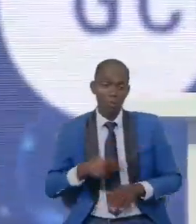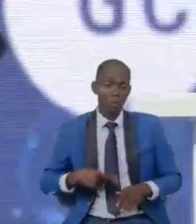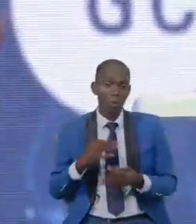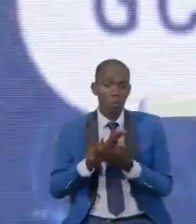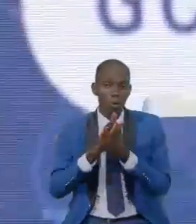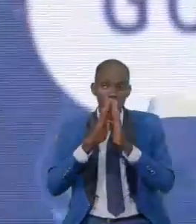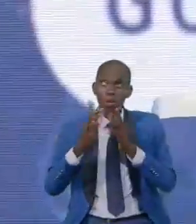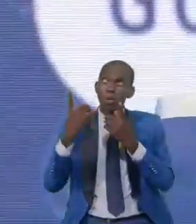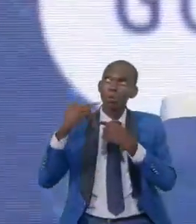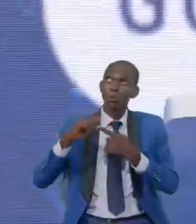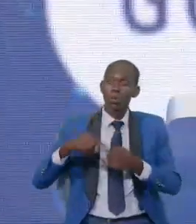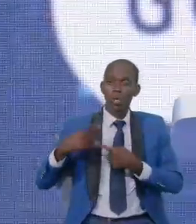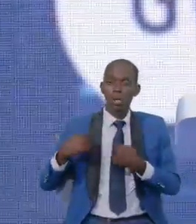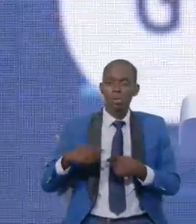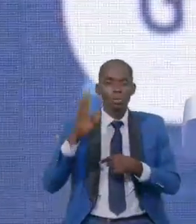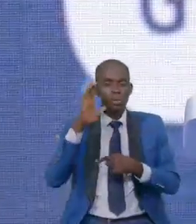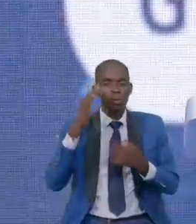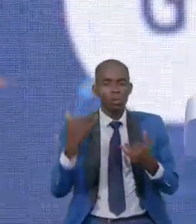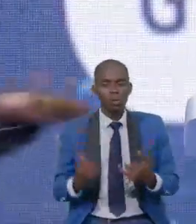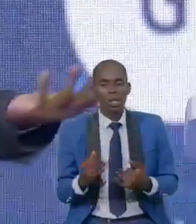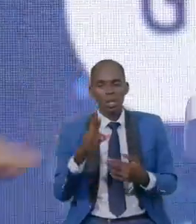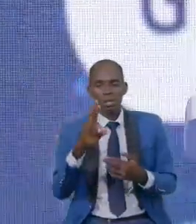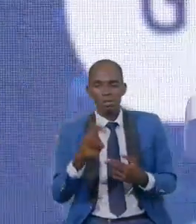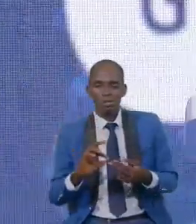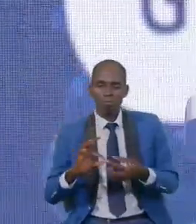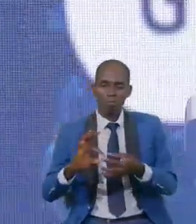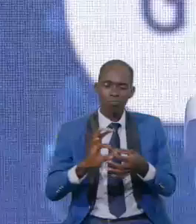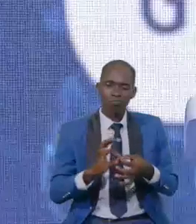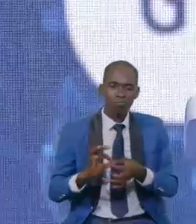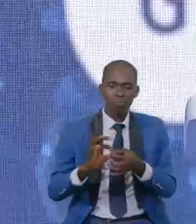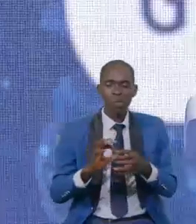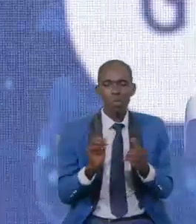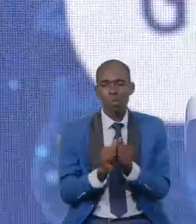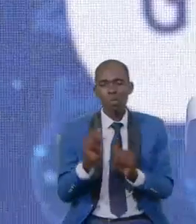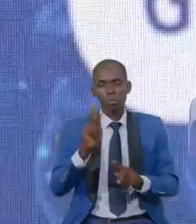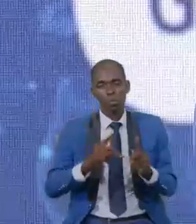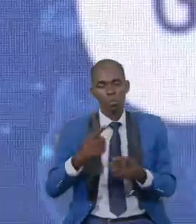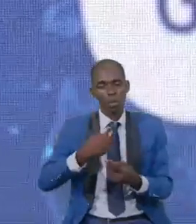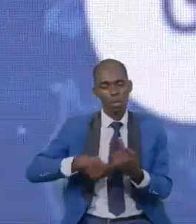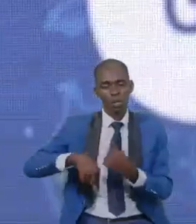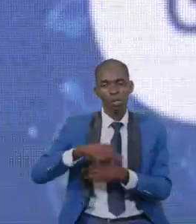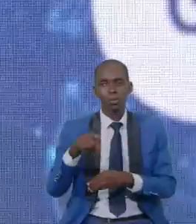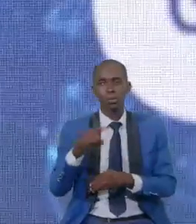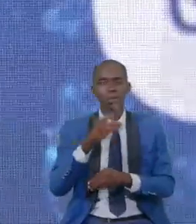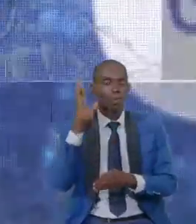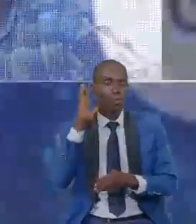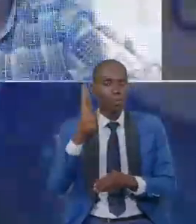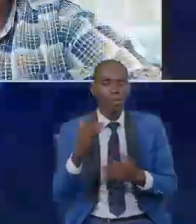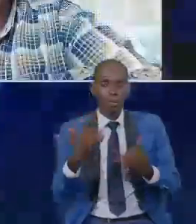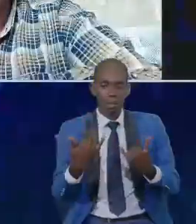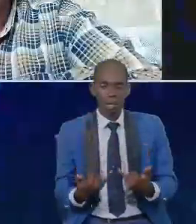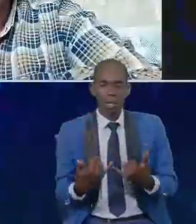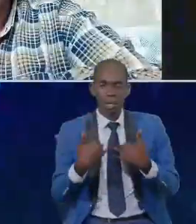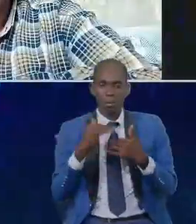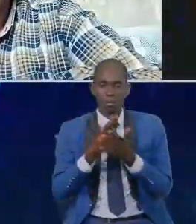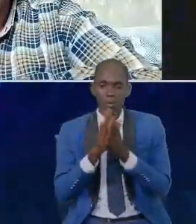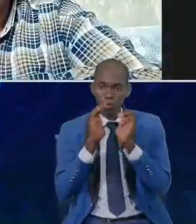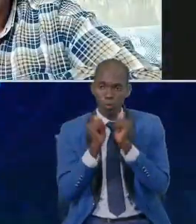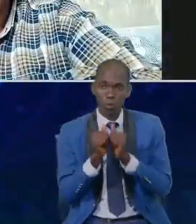reconcile with people around you, and they'll have peace with you, and you'll have peace with them.